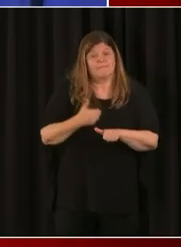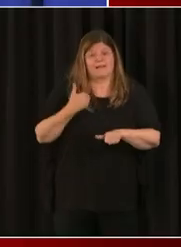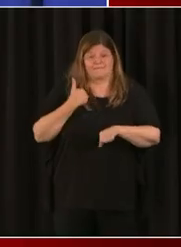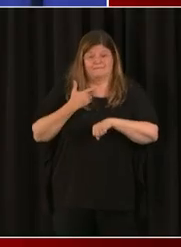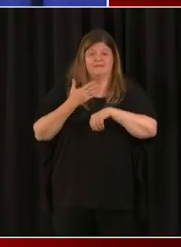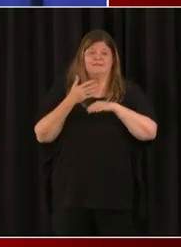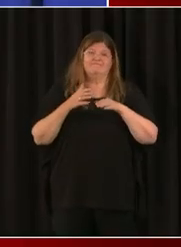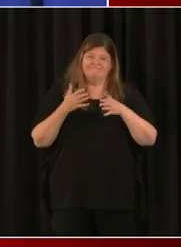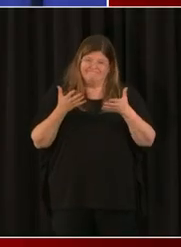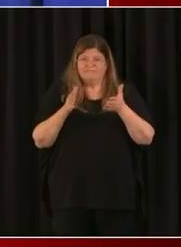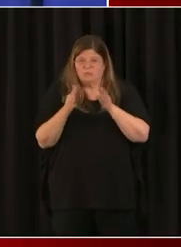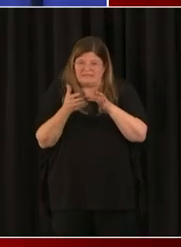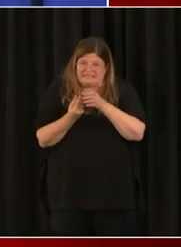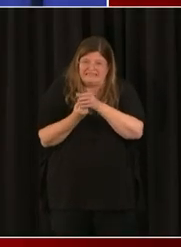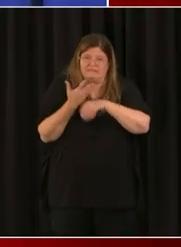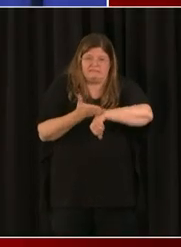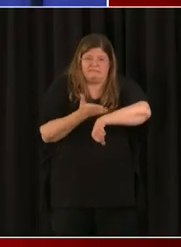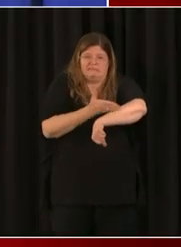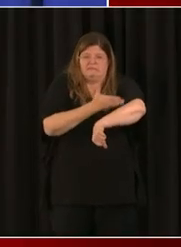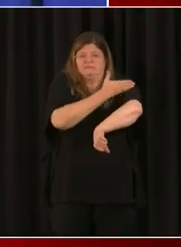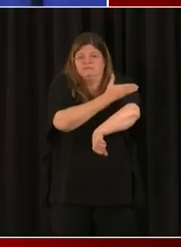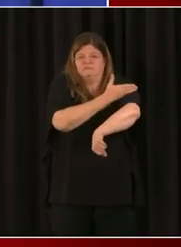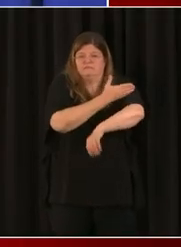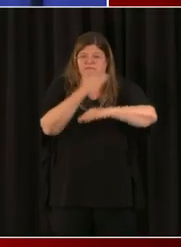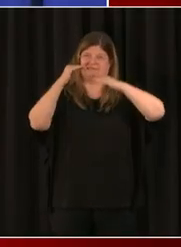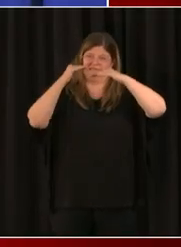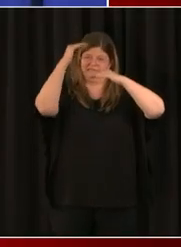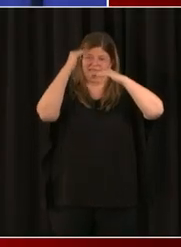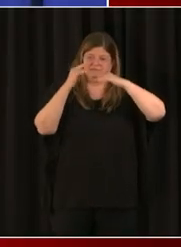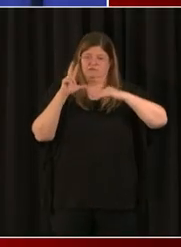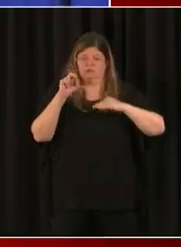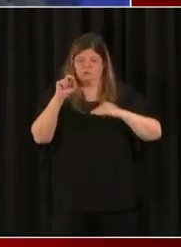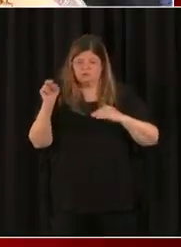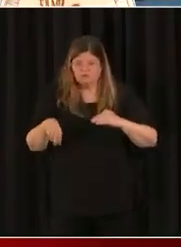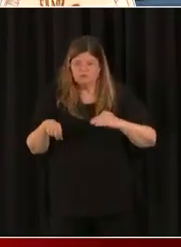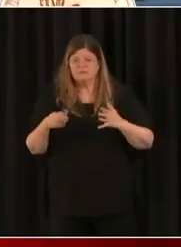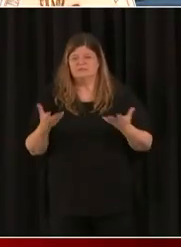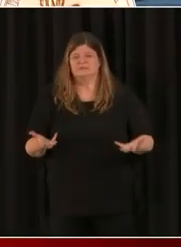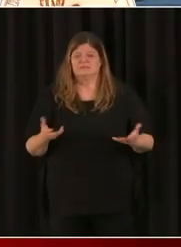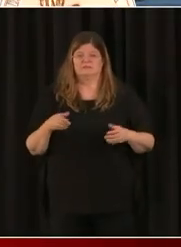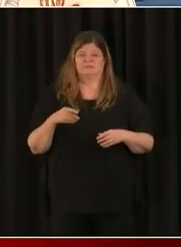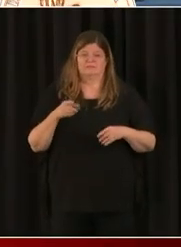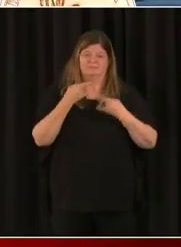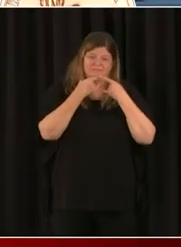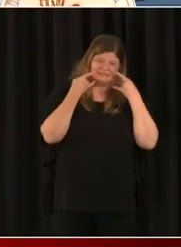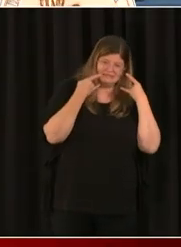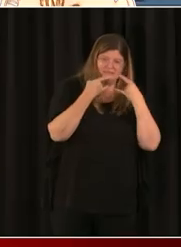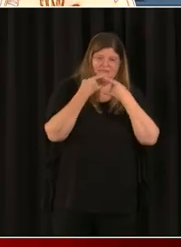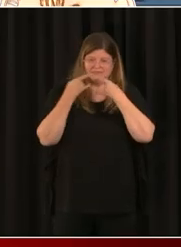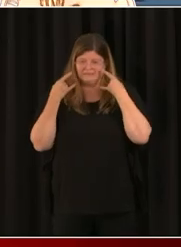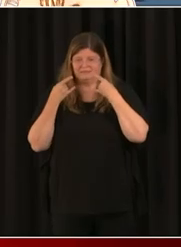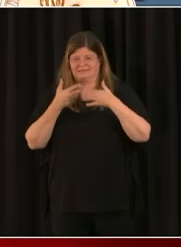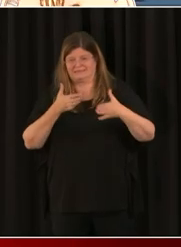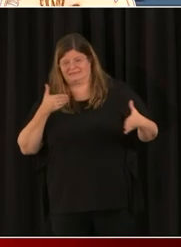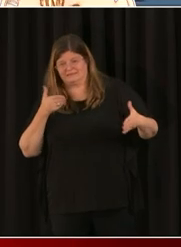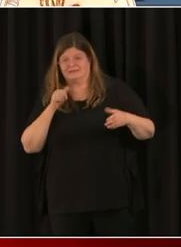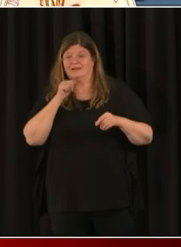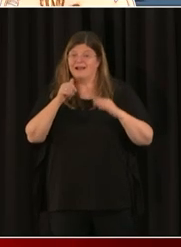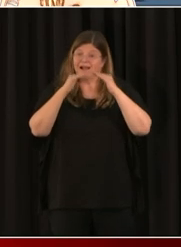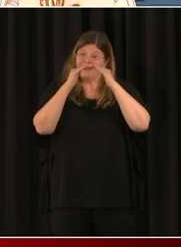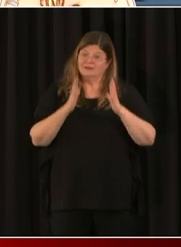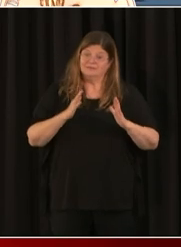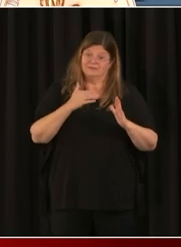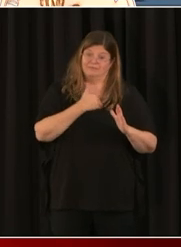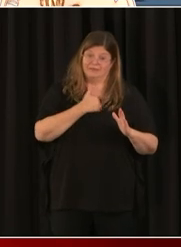room to grow there, especially with people wearing masks indoors around non-household members. So we